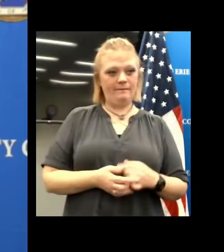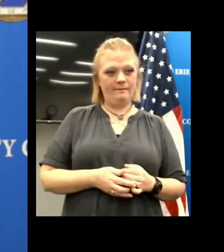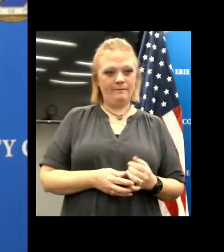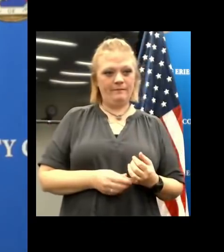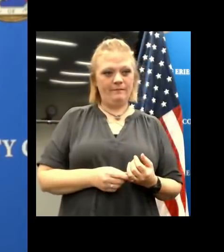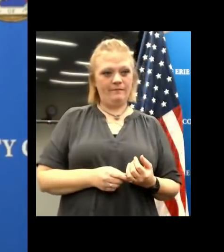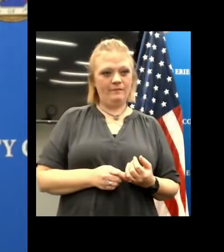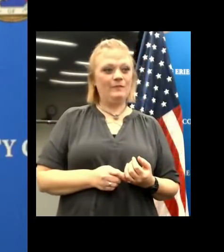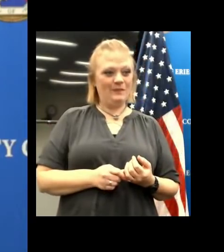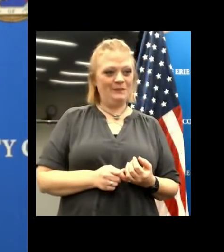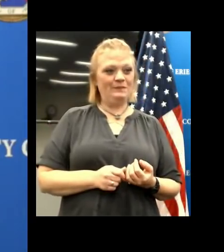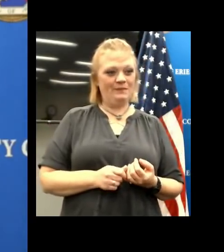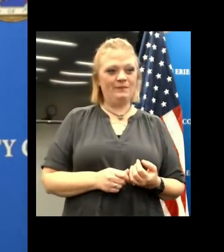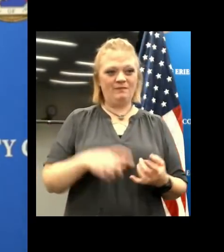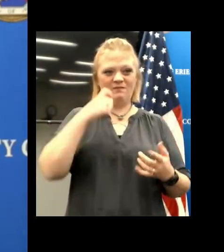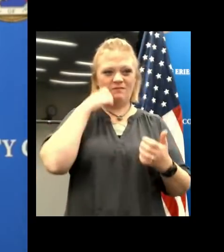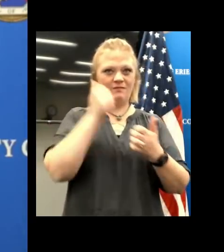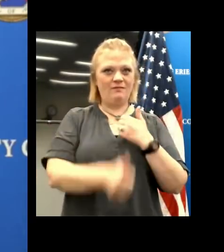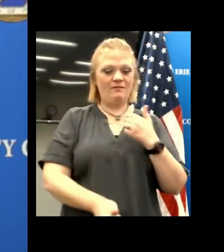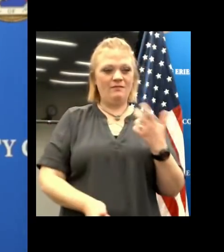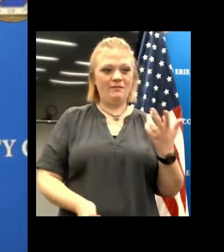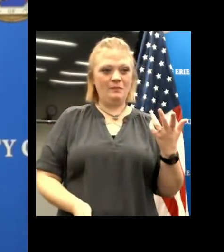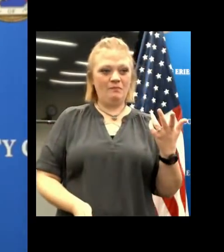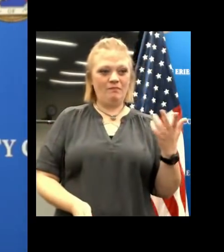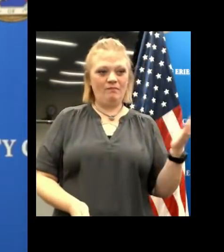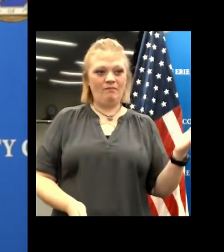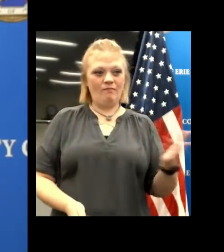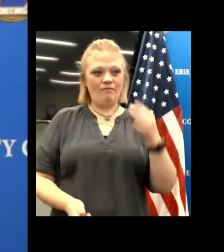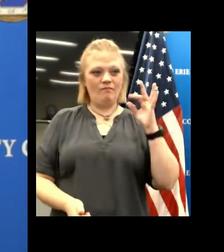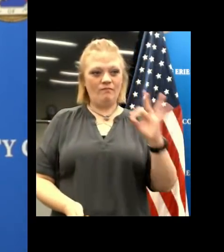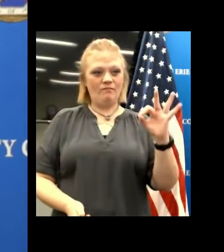showing. You just passed it. Oh, thanks.